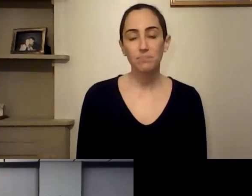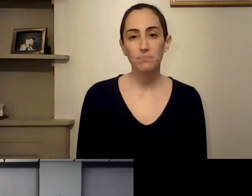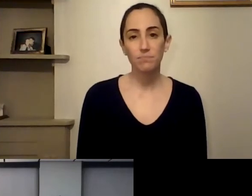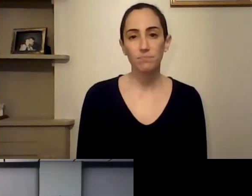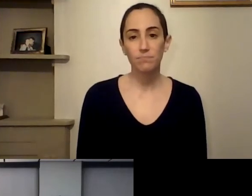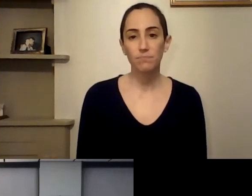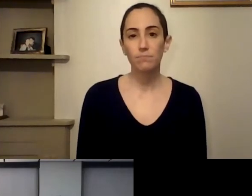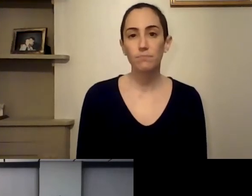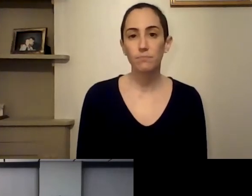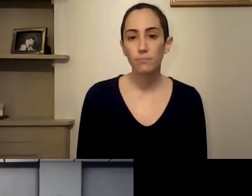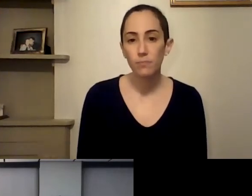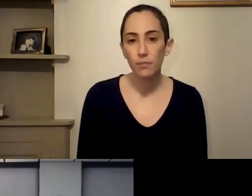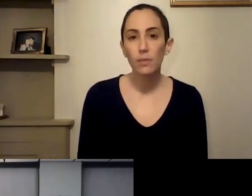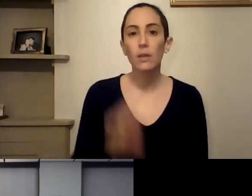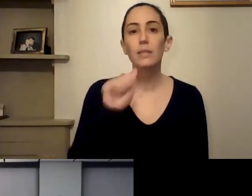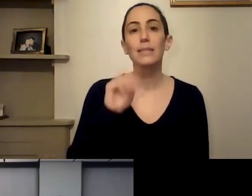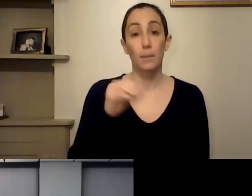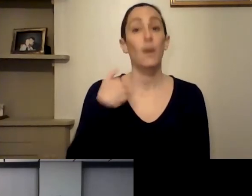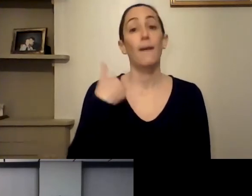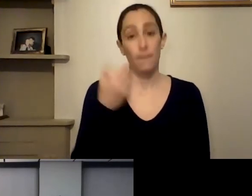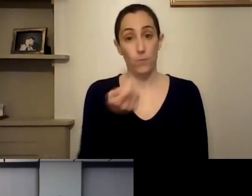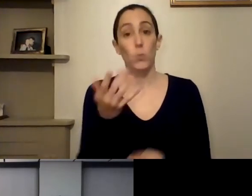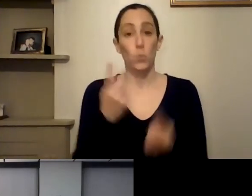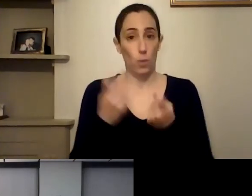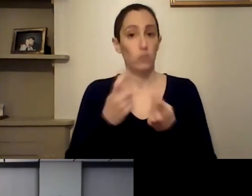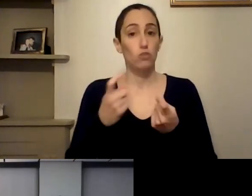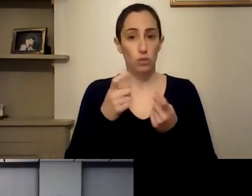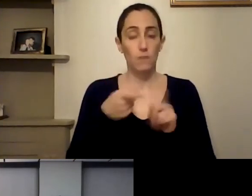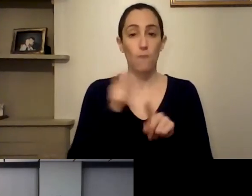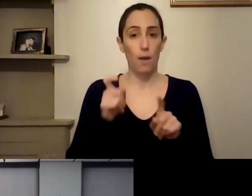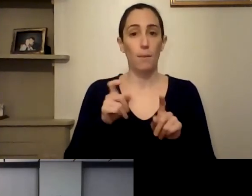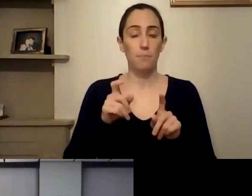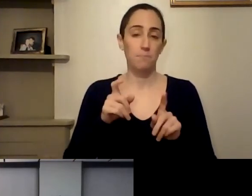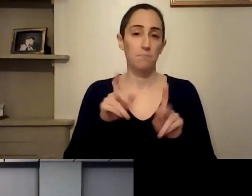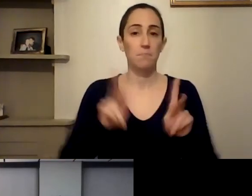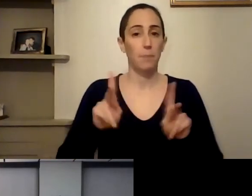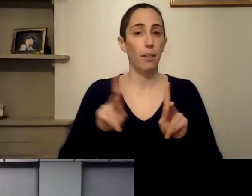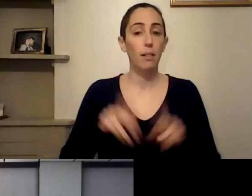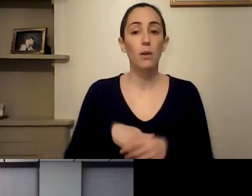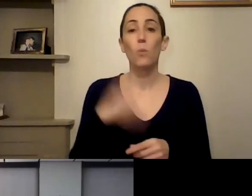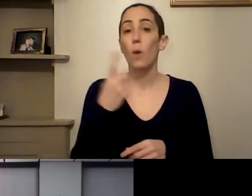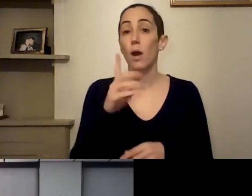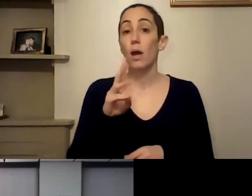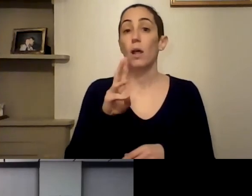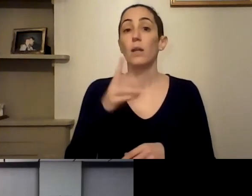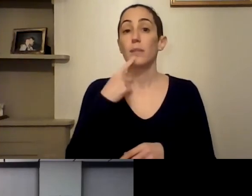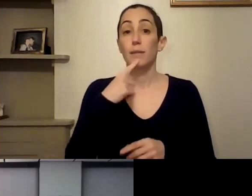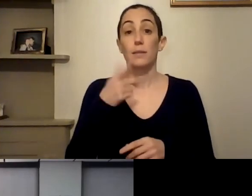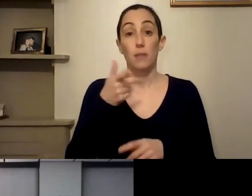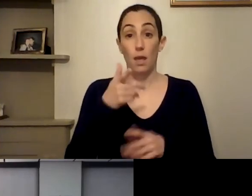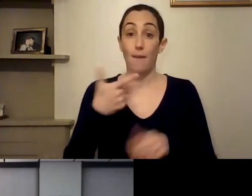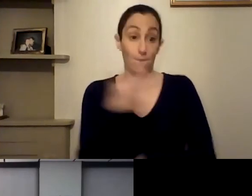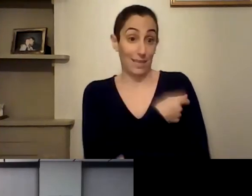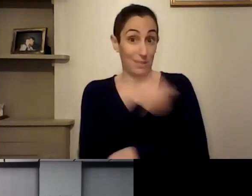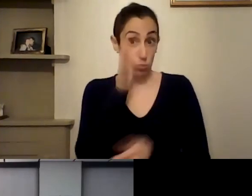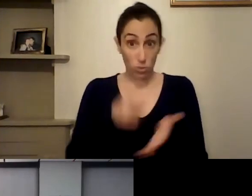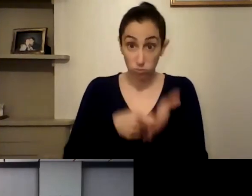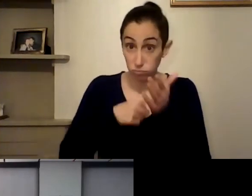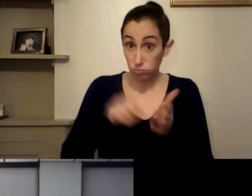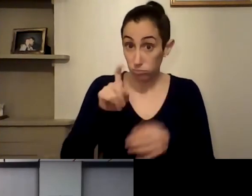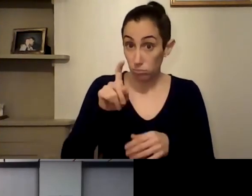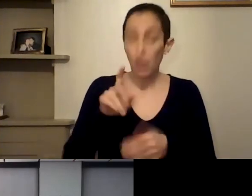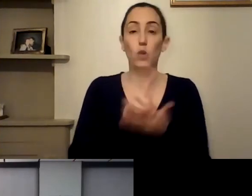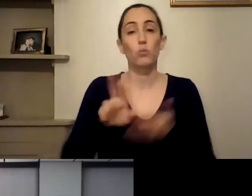We do have a couple questions that have come in. One of them is, will the vaccine be mandated by U of